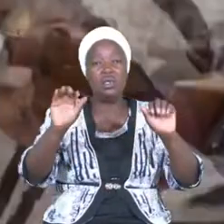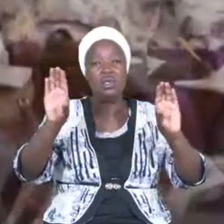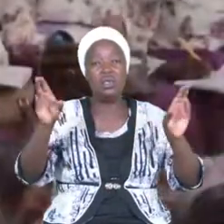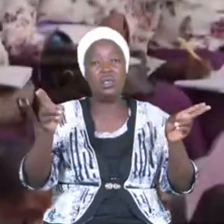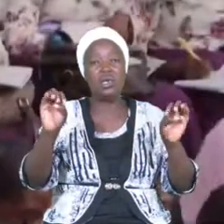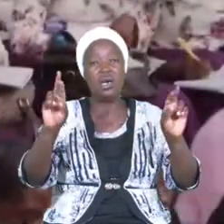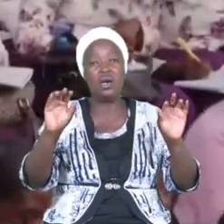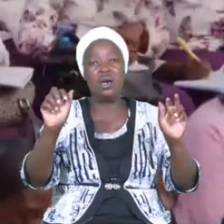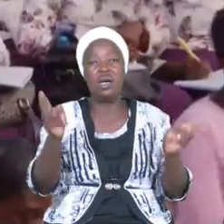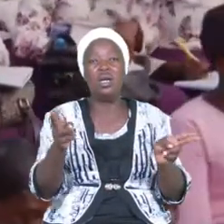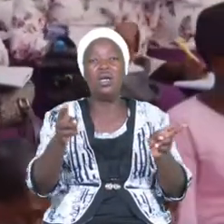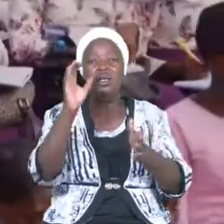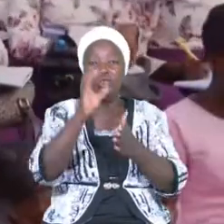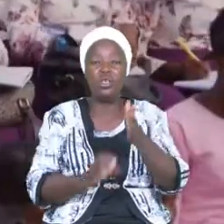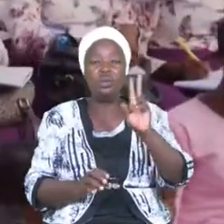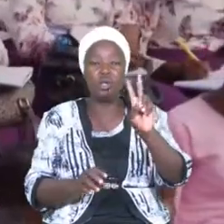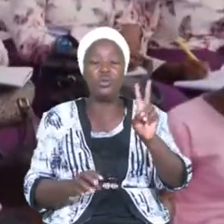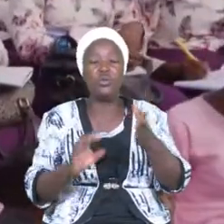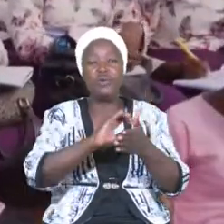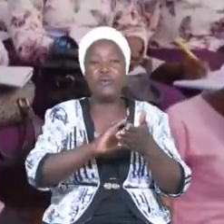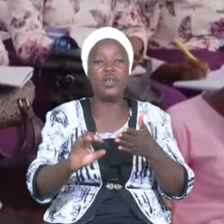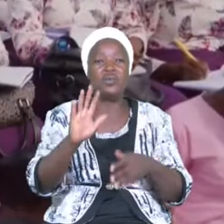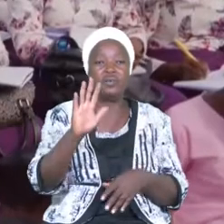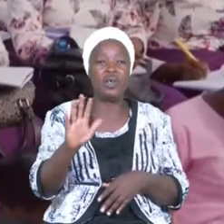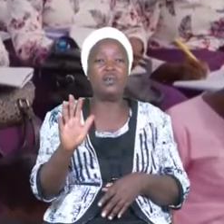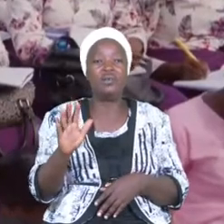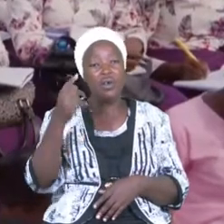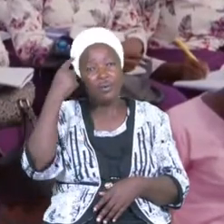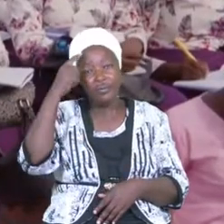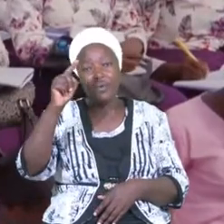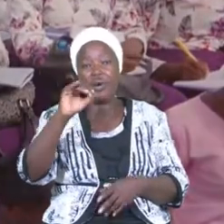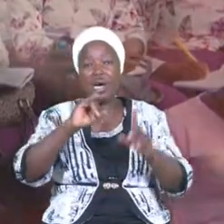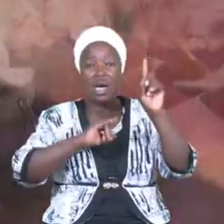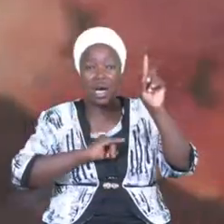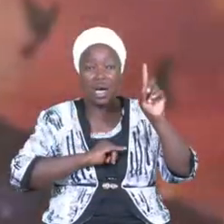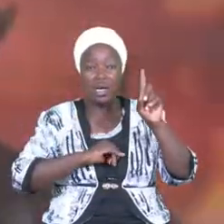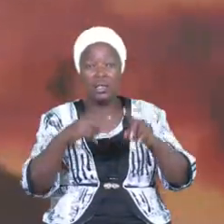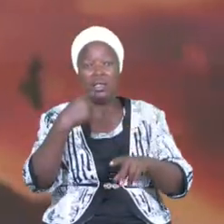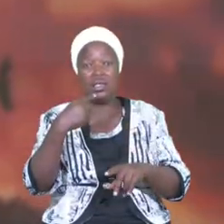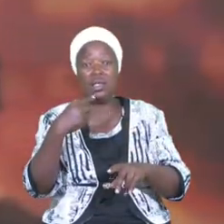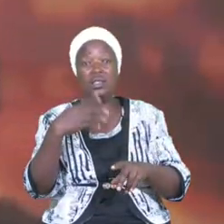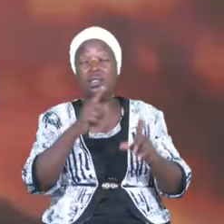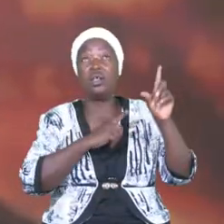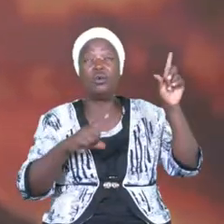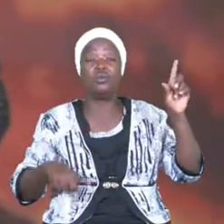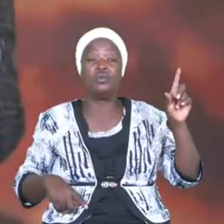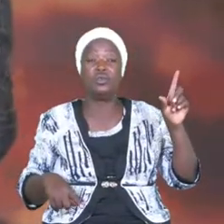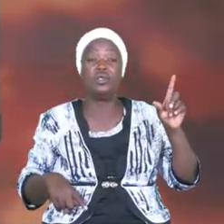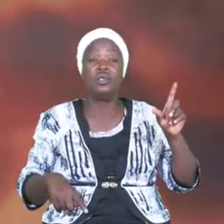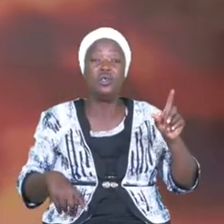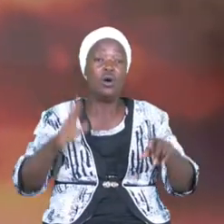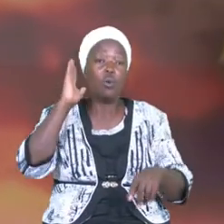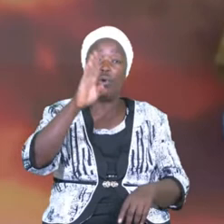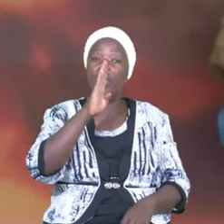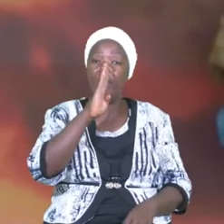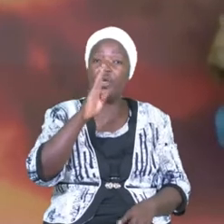chapter 2. I'm reading from verse 5. For I, says the Lord, will be unto